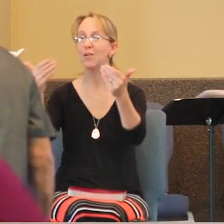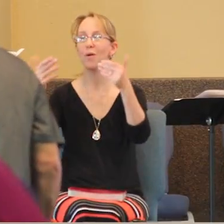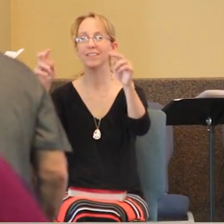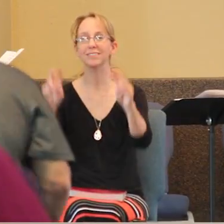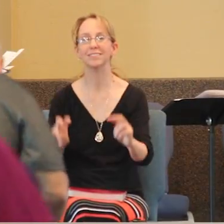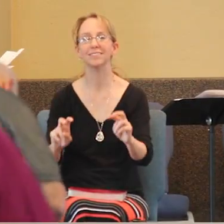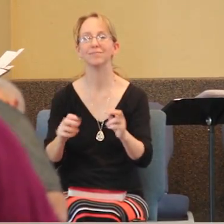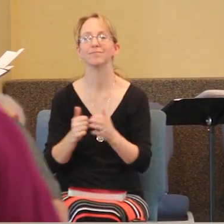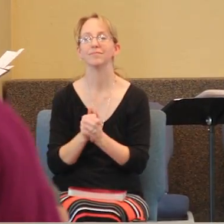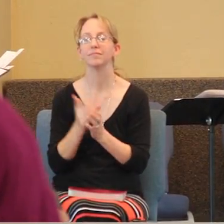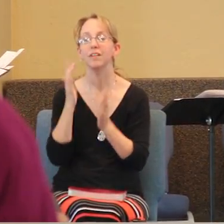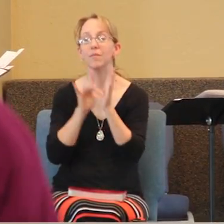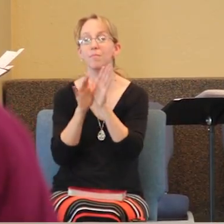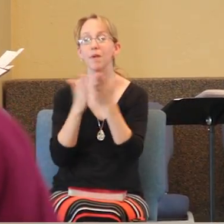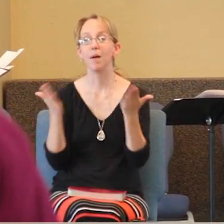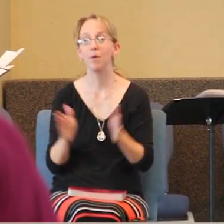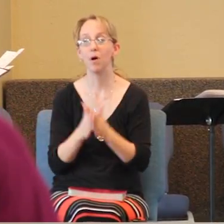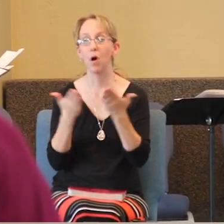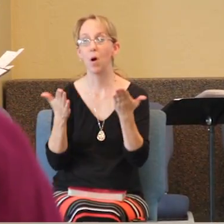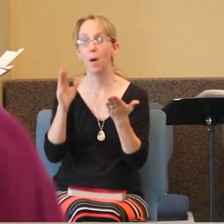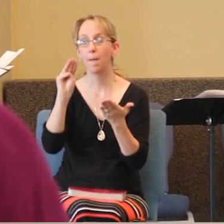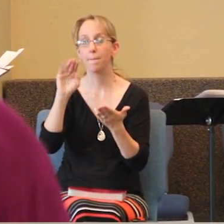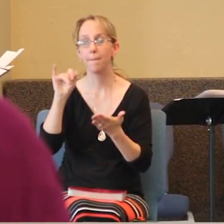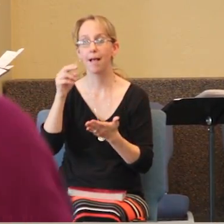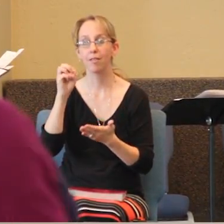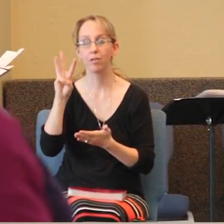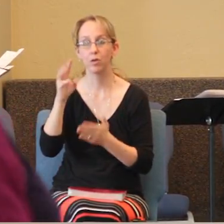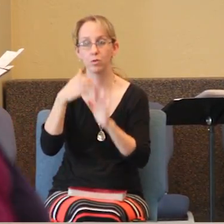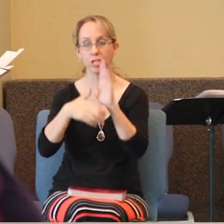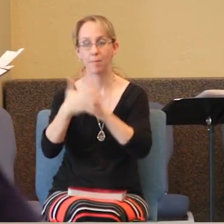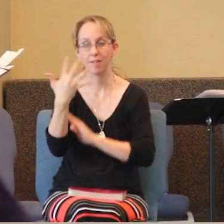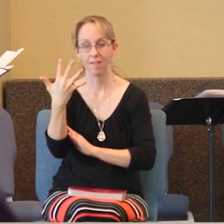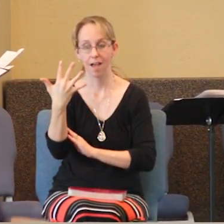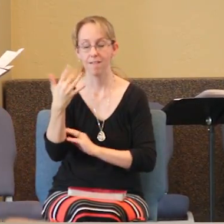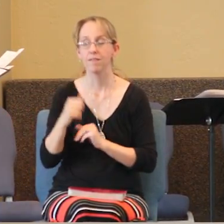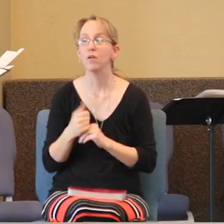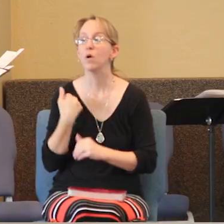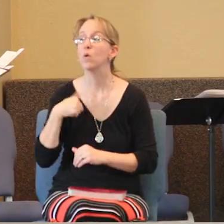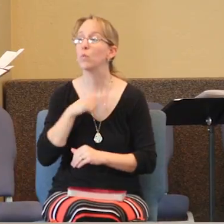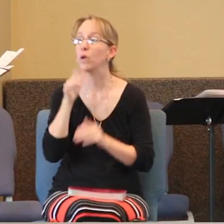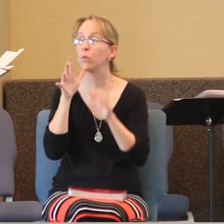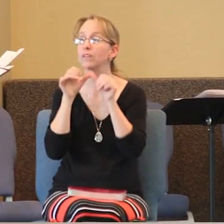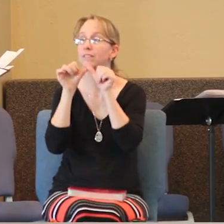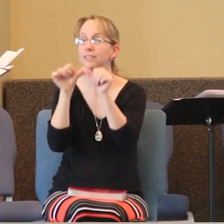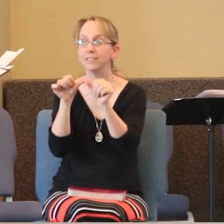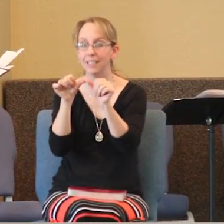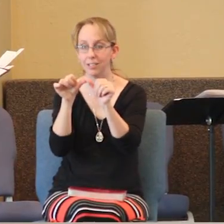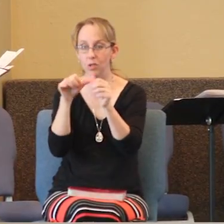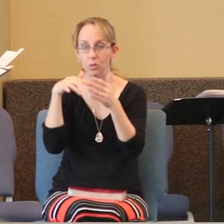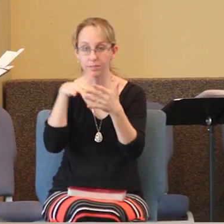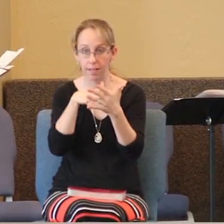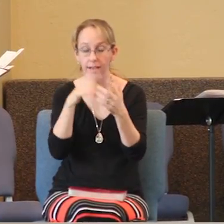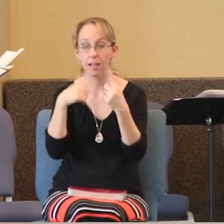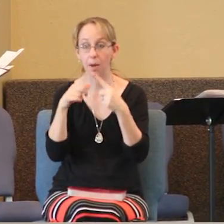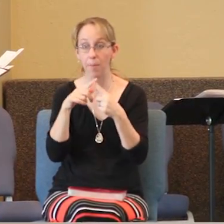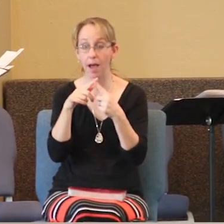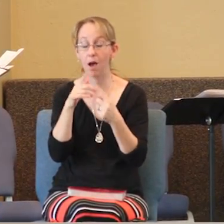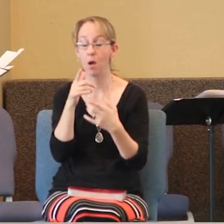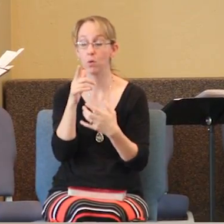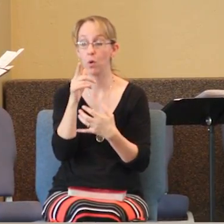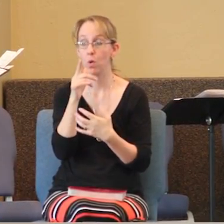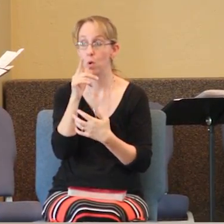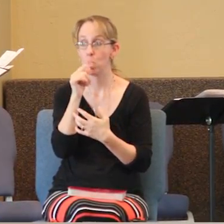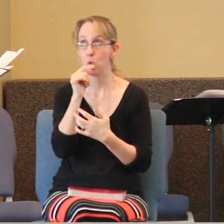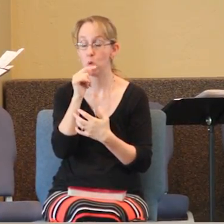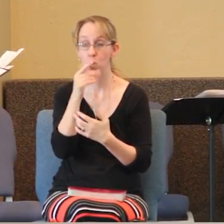Amen. You may be seated if you have your Bibles, if you would turn to Matthew chapter 5. We are going to continue looking at